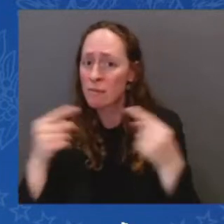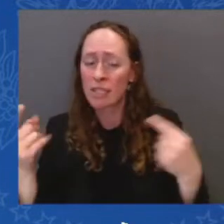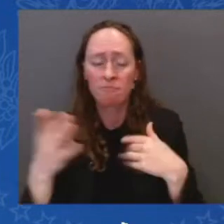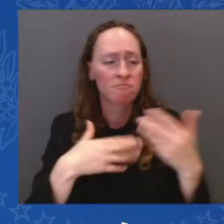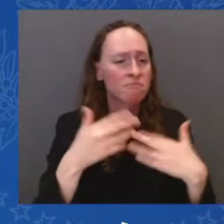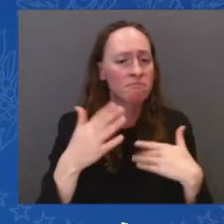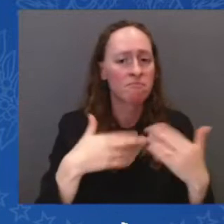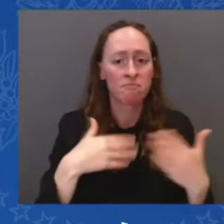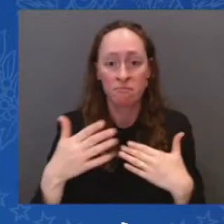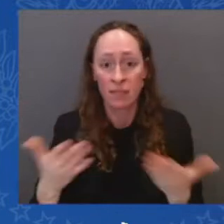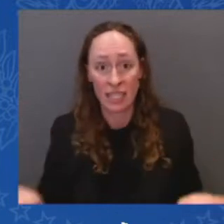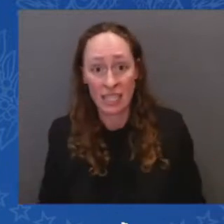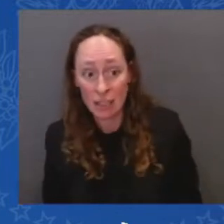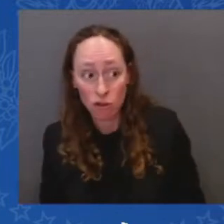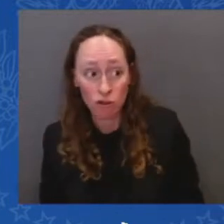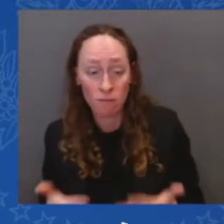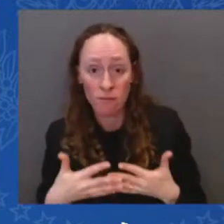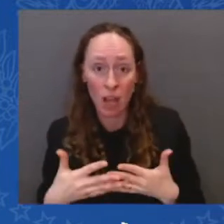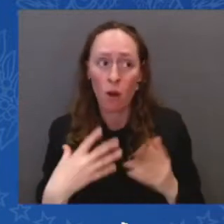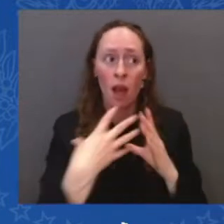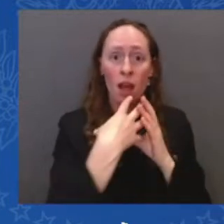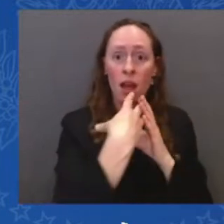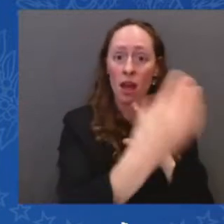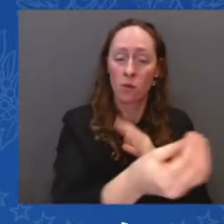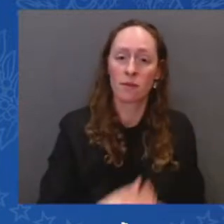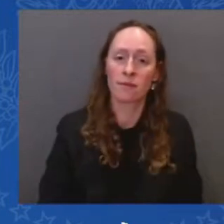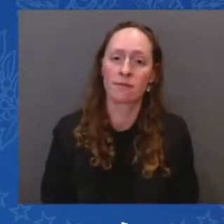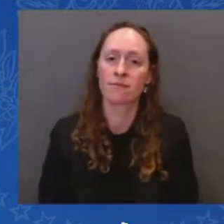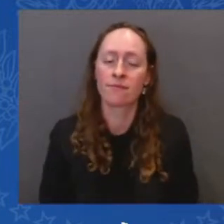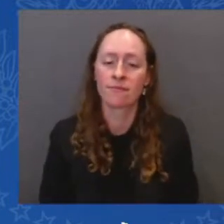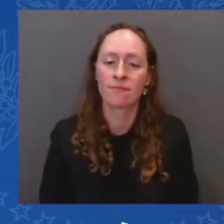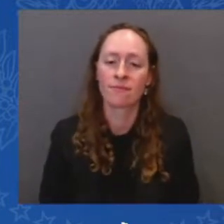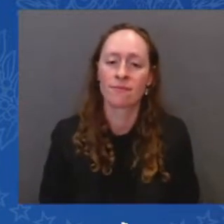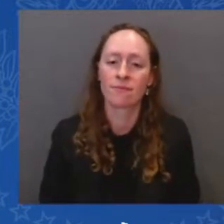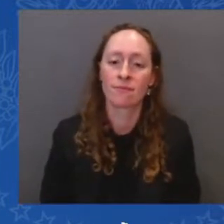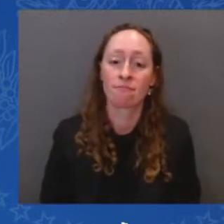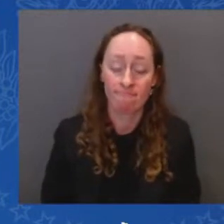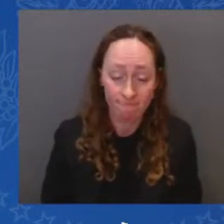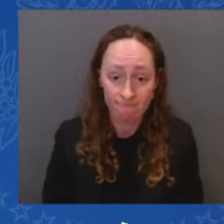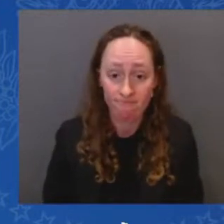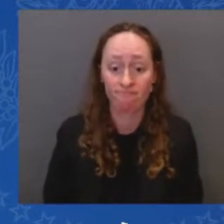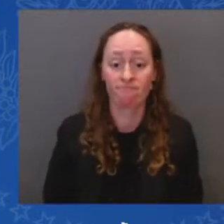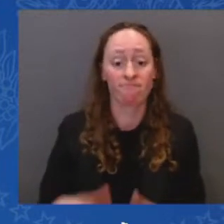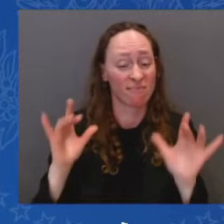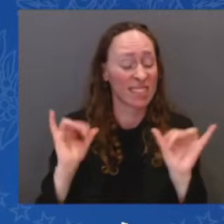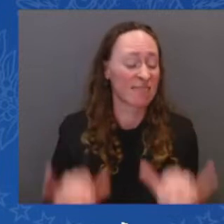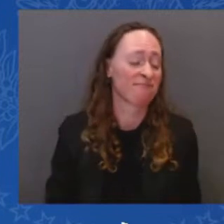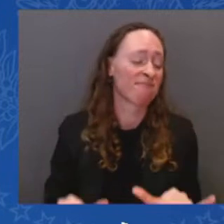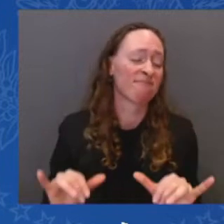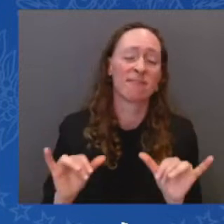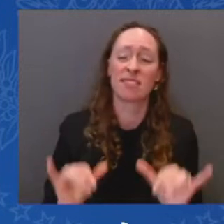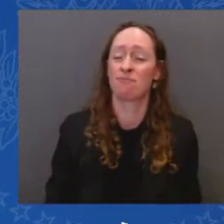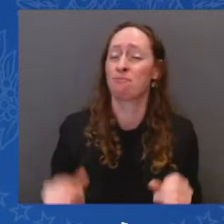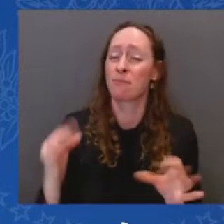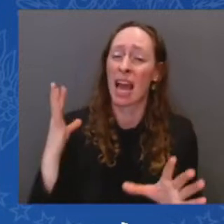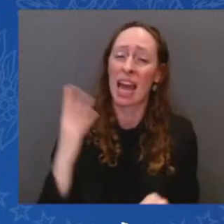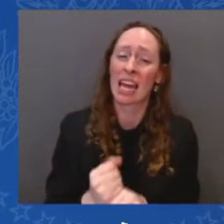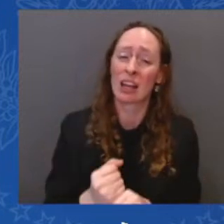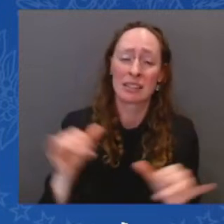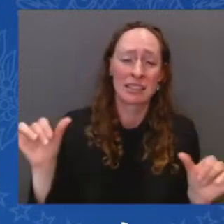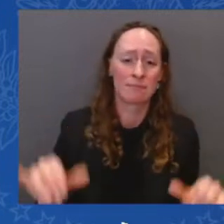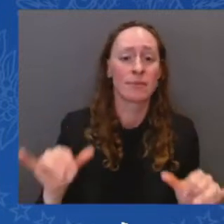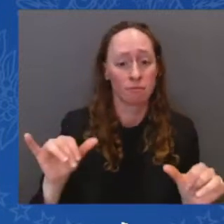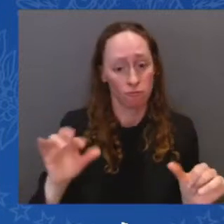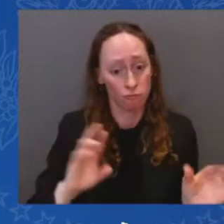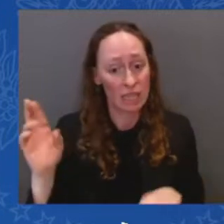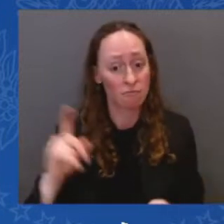been true across generations, and we in uniform are willing to die to pass that document off to the